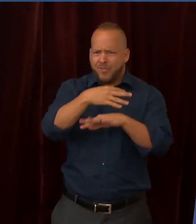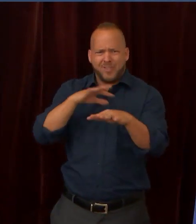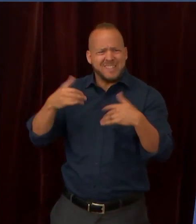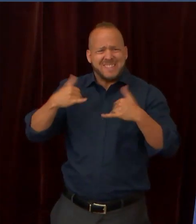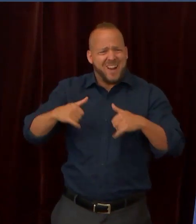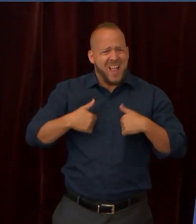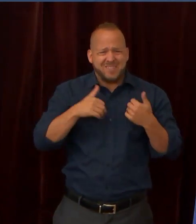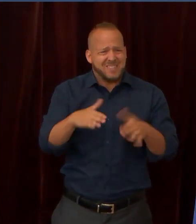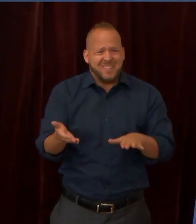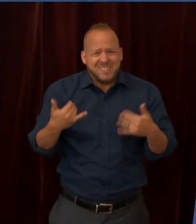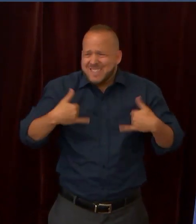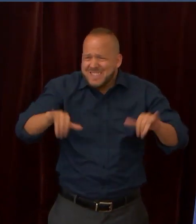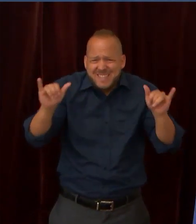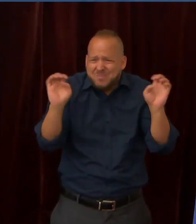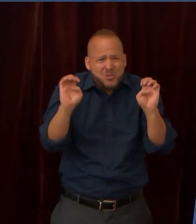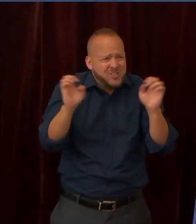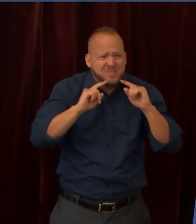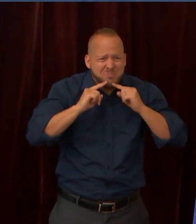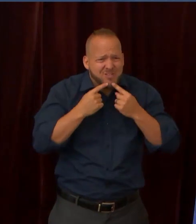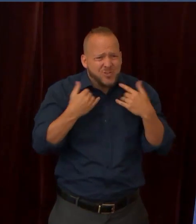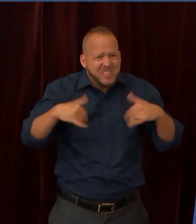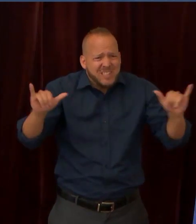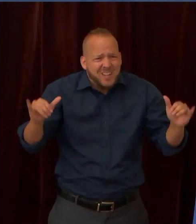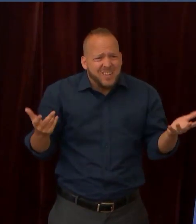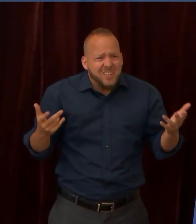question comes from Ashley with the Chinook Observer.